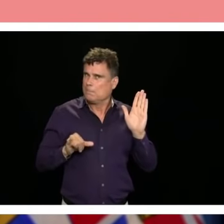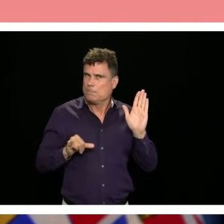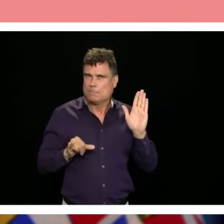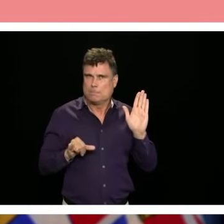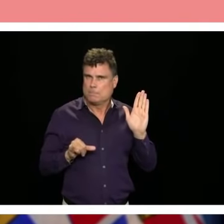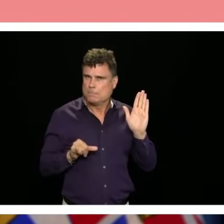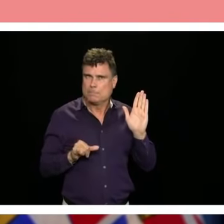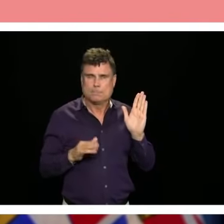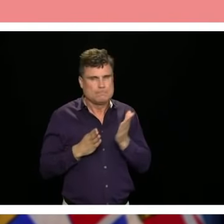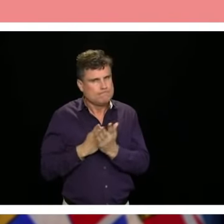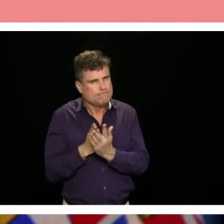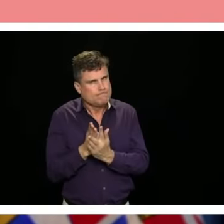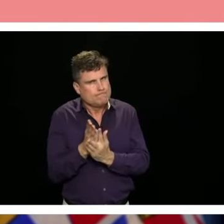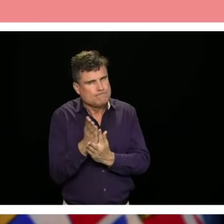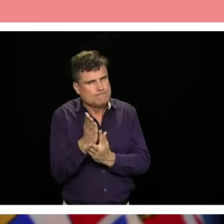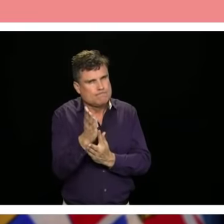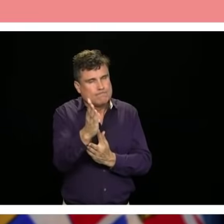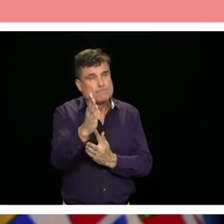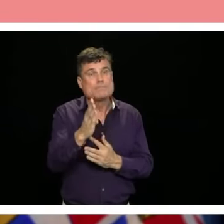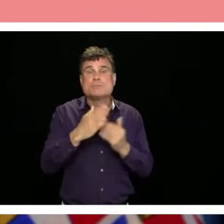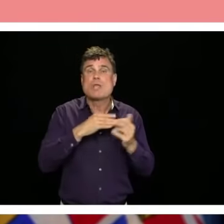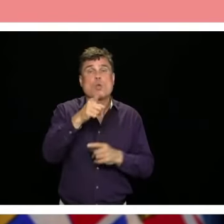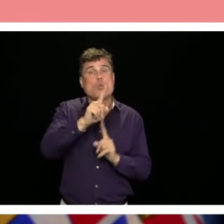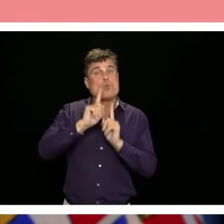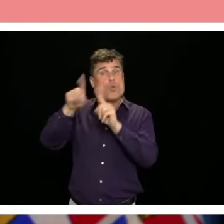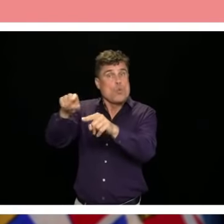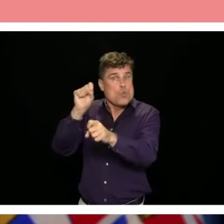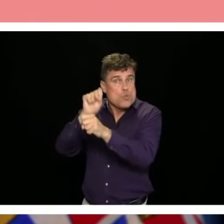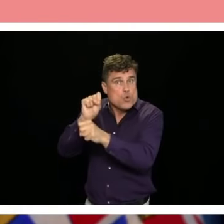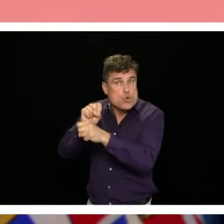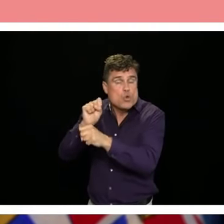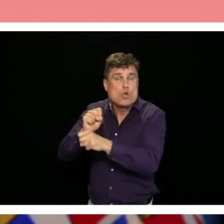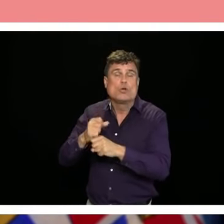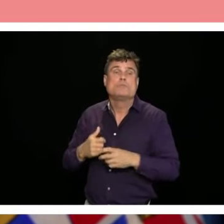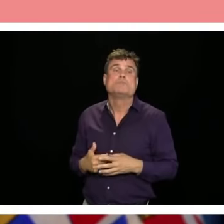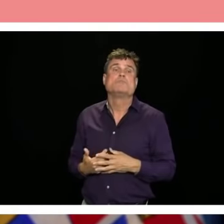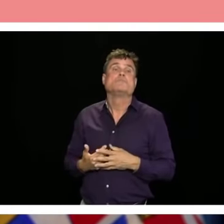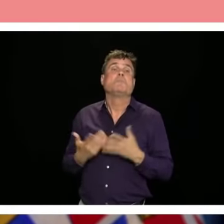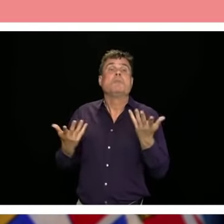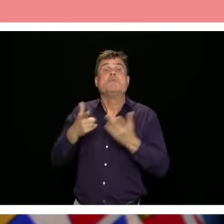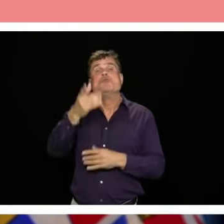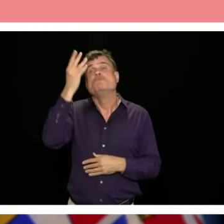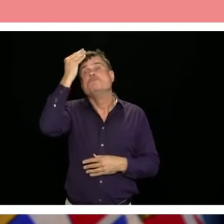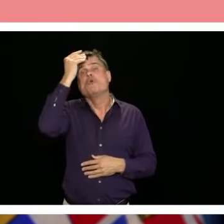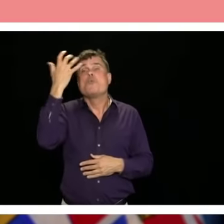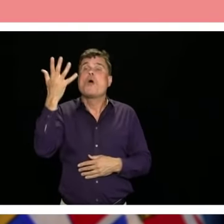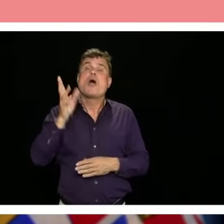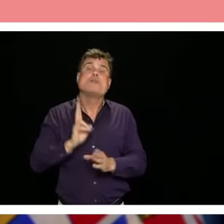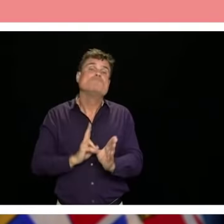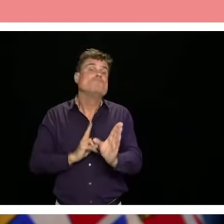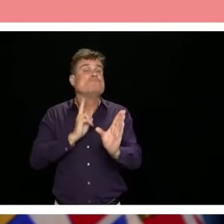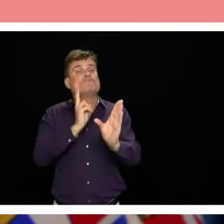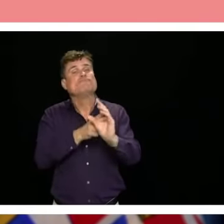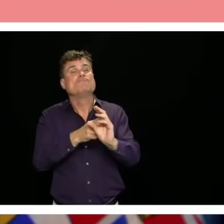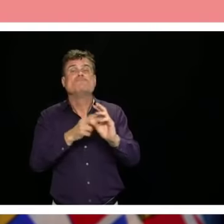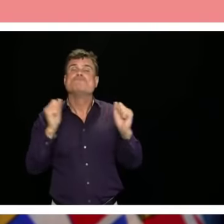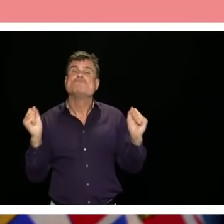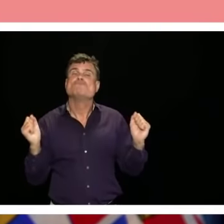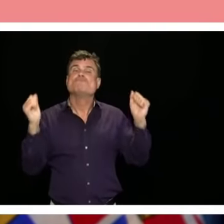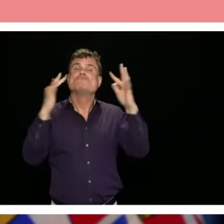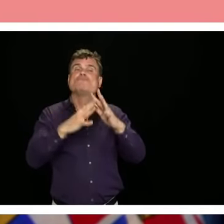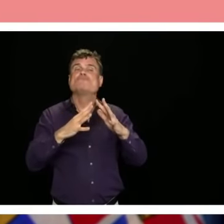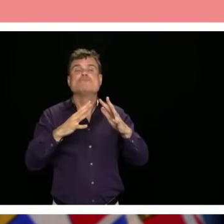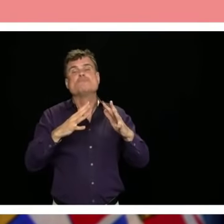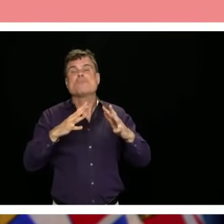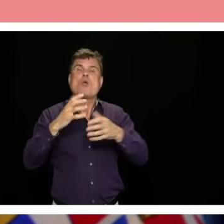see cases. So we are not immune to people bringing it into British Columbia. We know we have travel. We know we